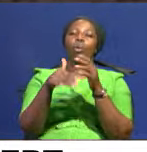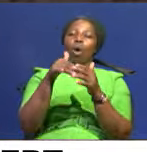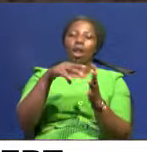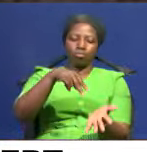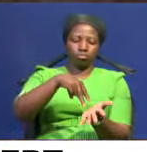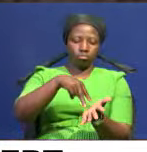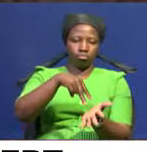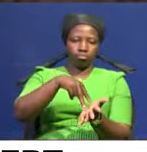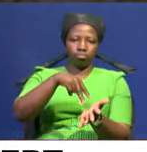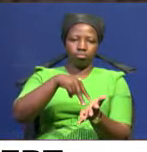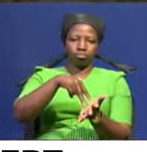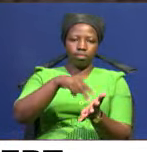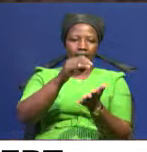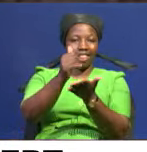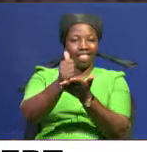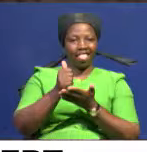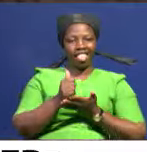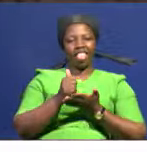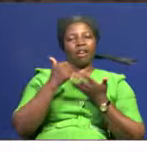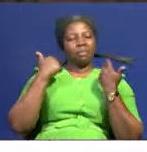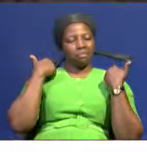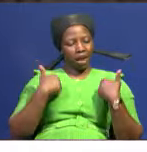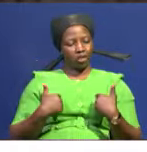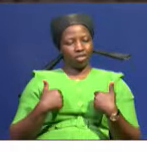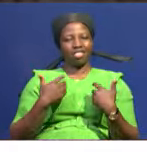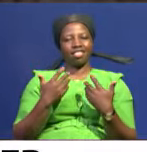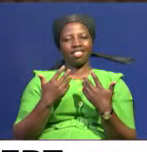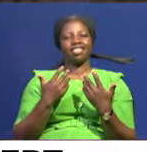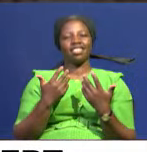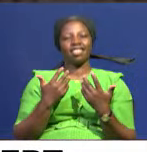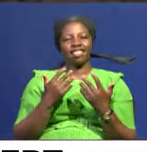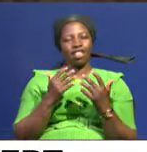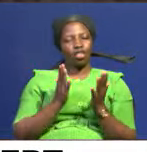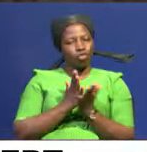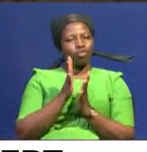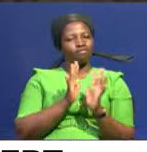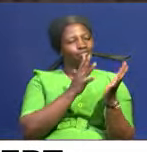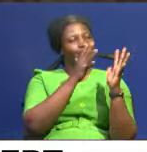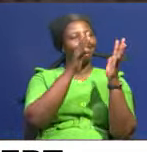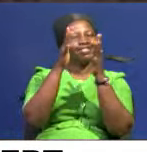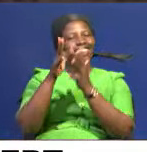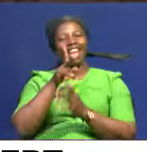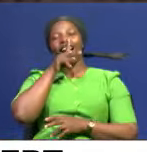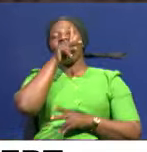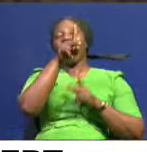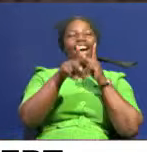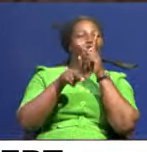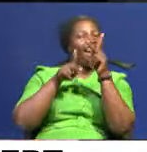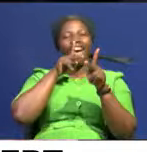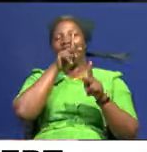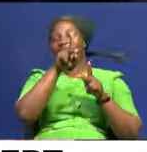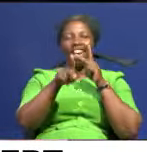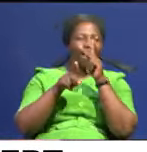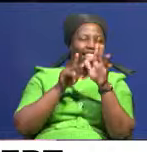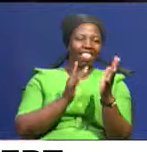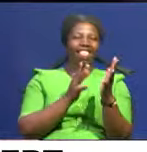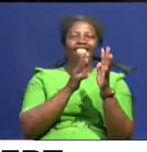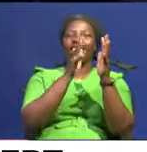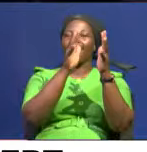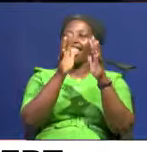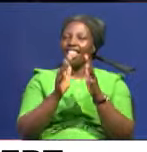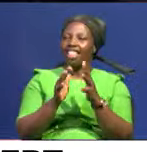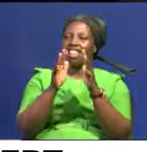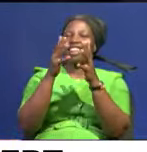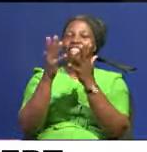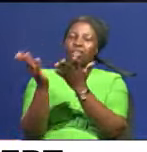up and help me by clapping and ululating and kushangilia to invite,